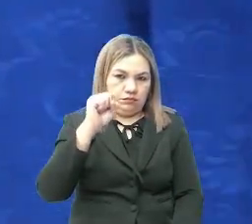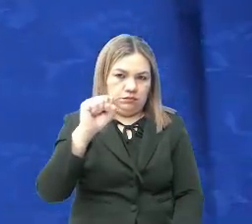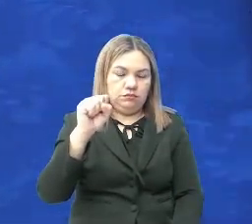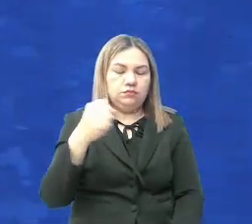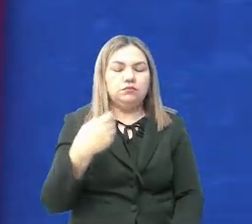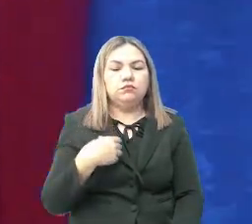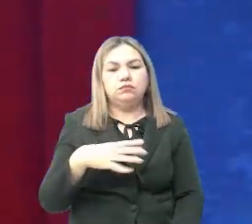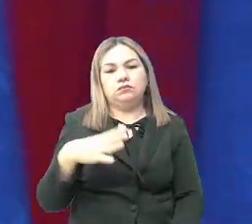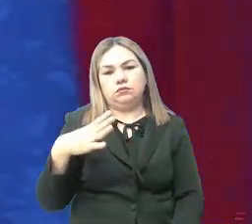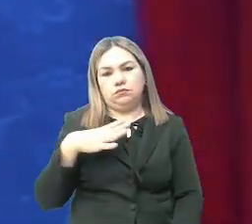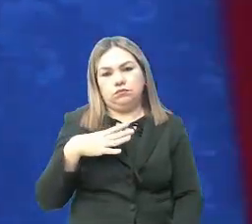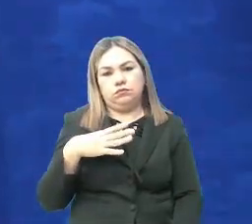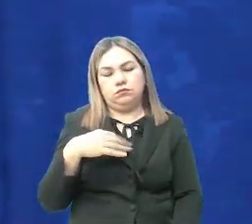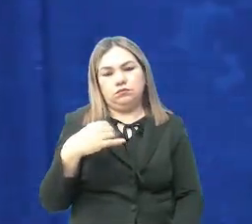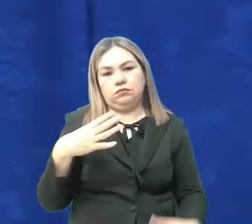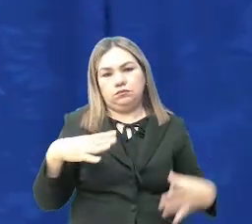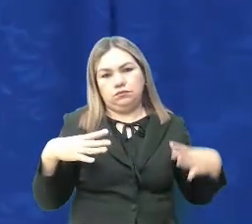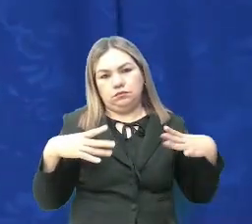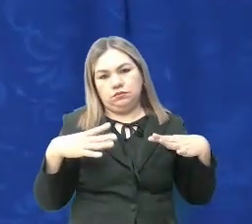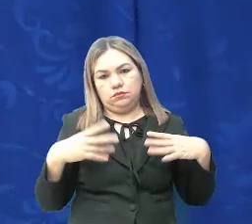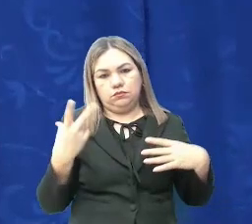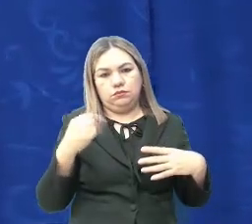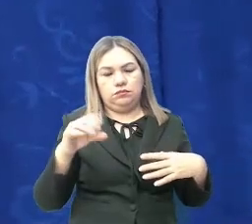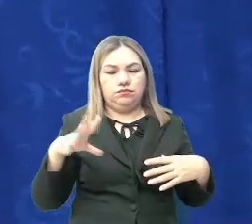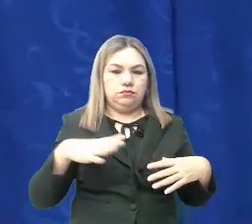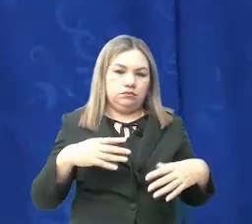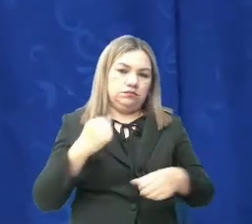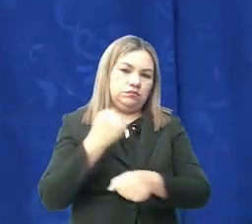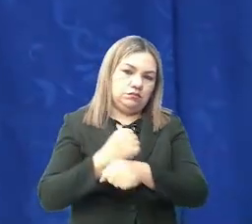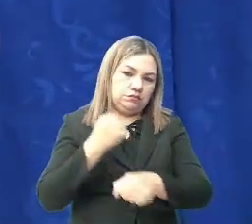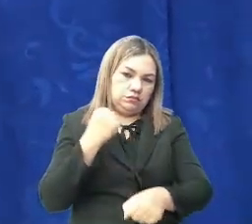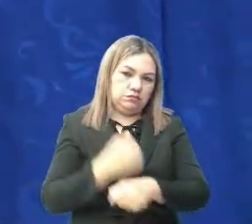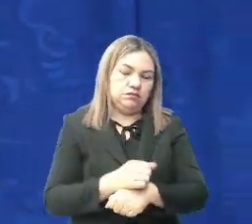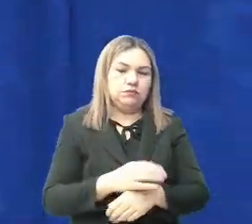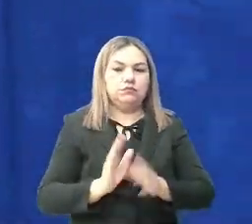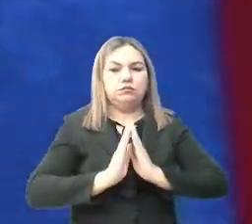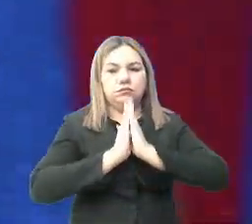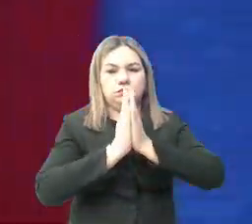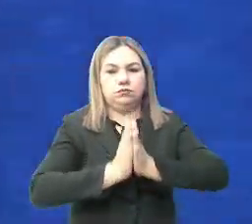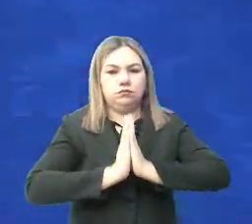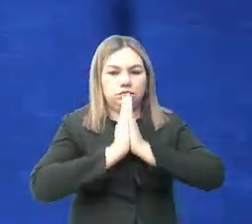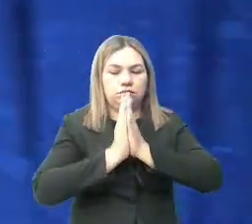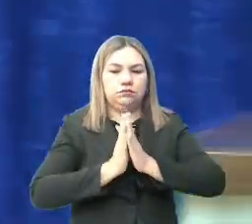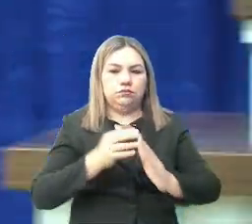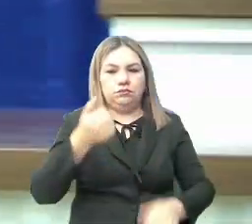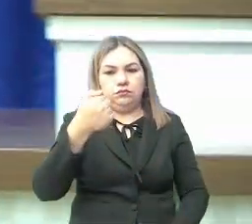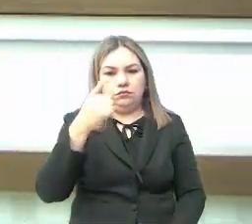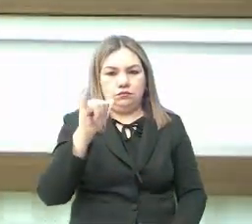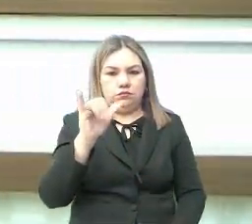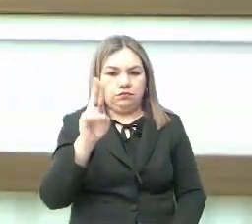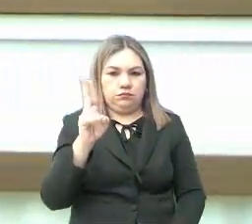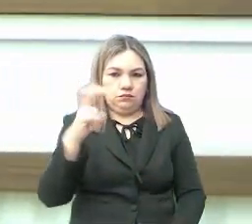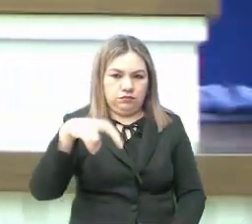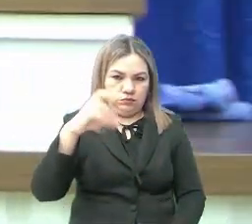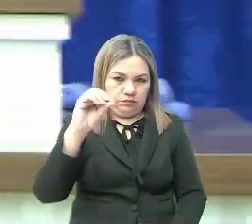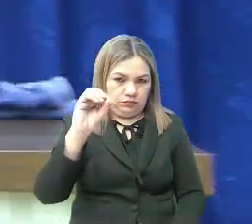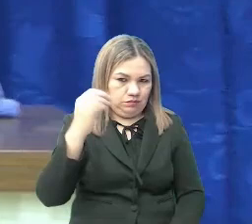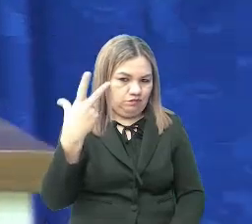where there's inactivity, where there's no work, where there's no prayer, when there's no worship, when there's